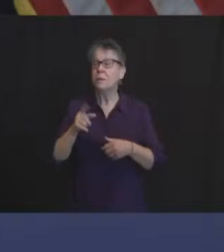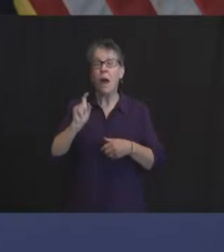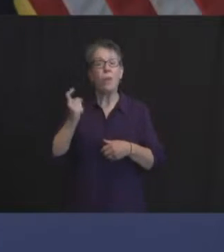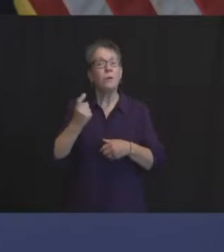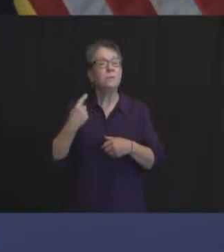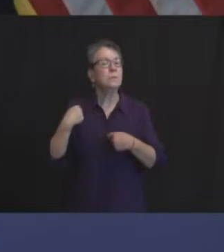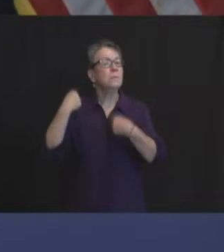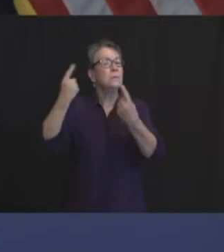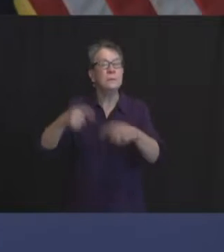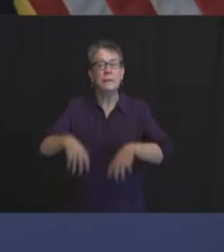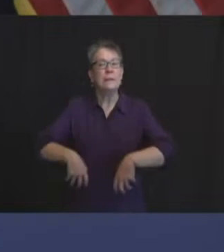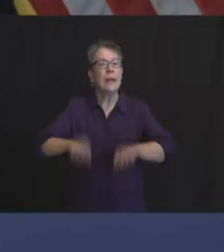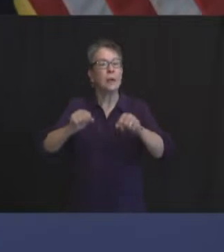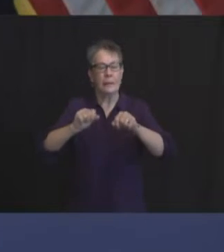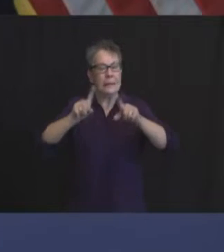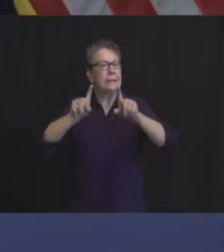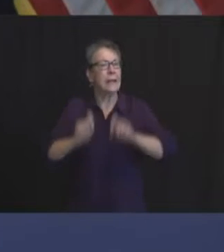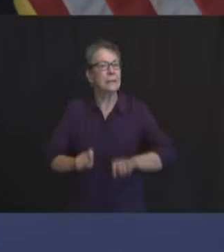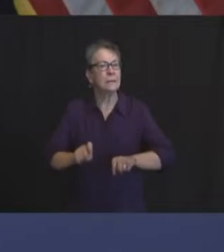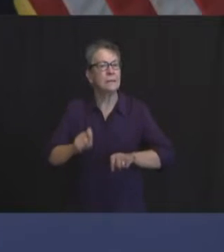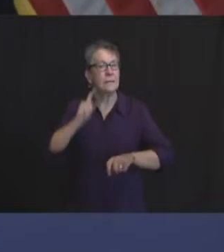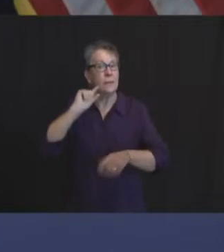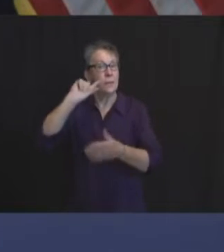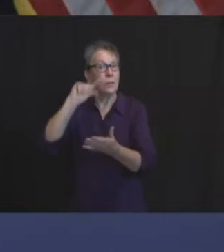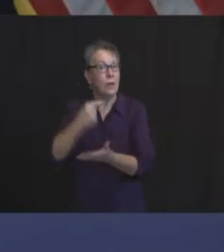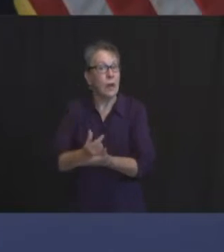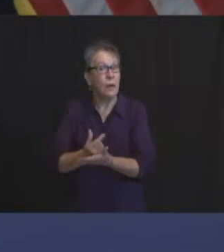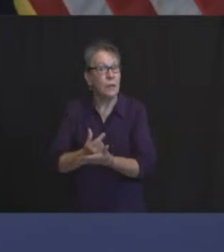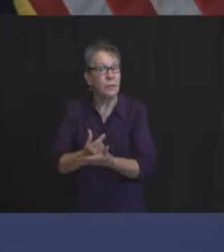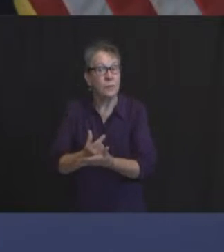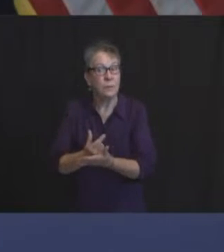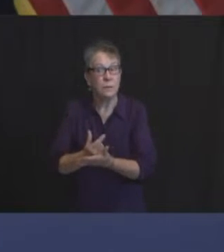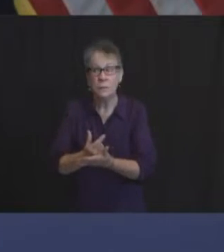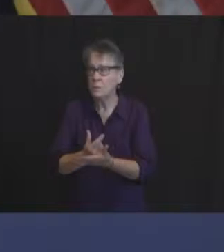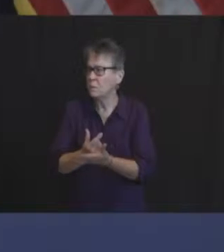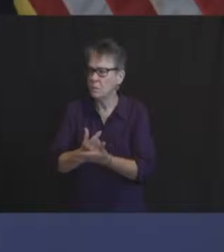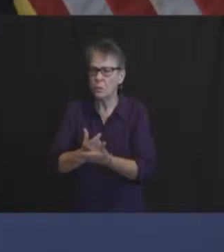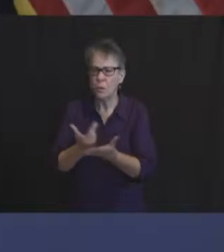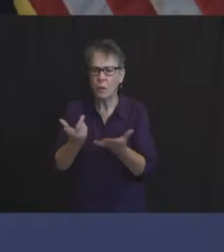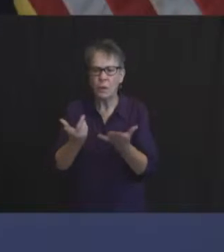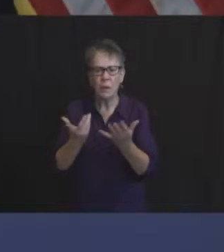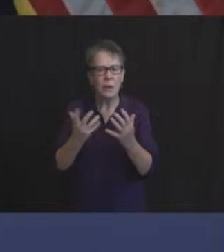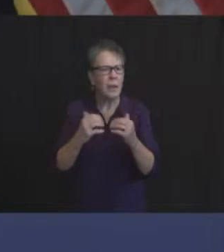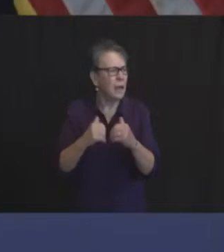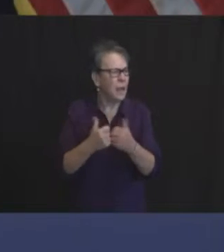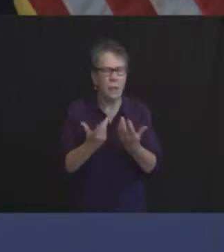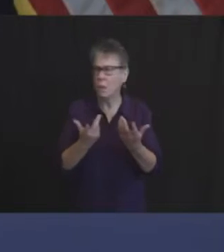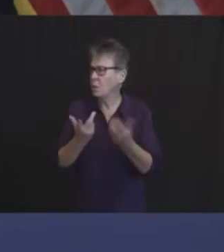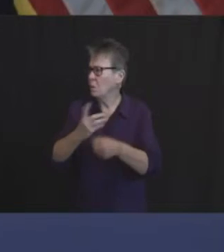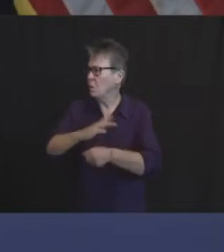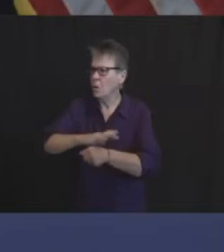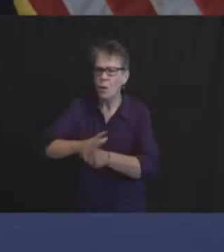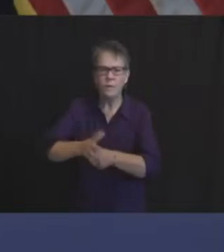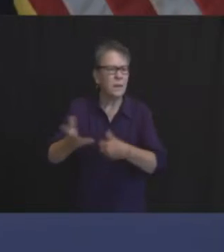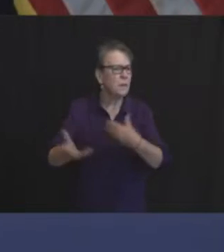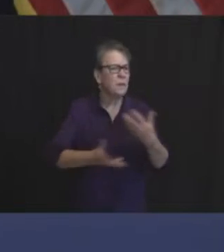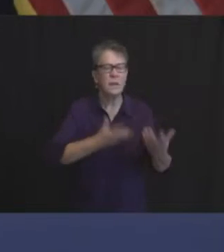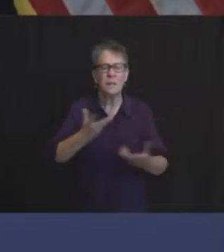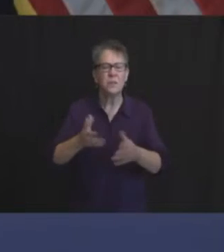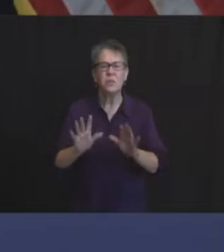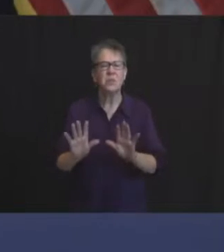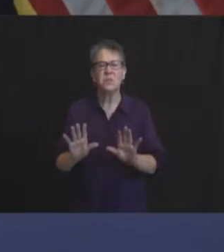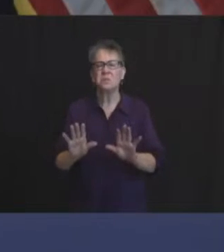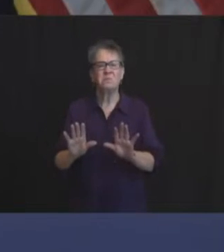graduation. New learning models hinder the effective use of student growth objectives as measures of educator